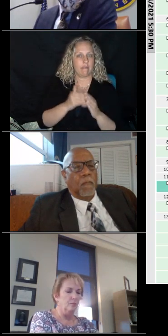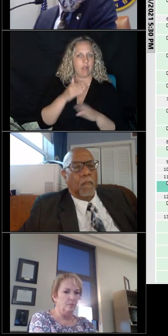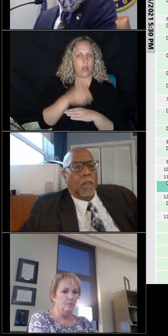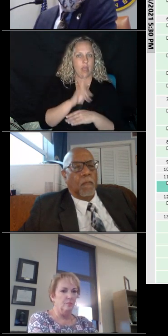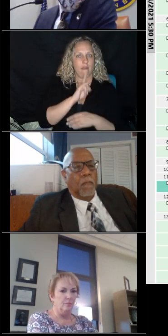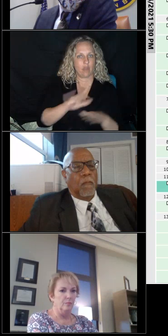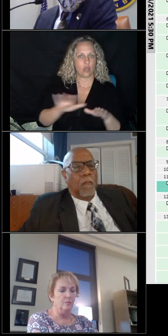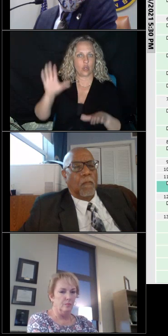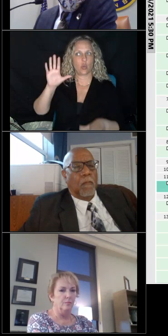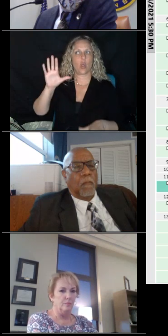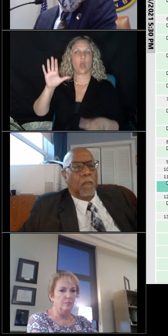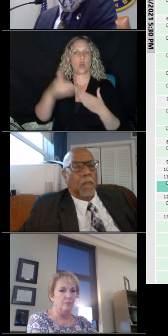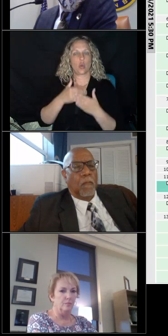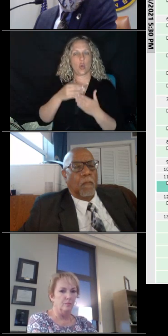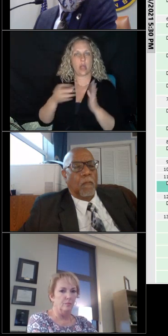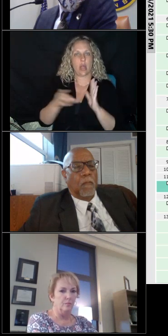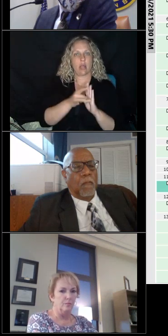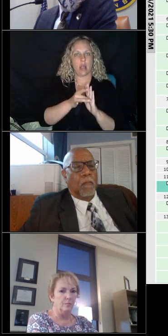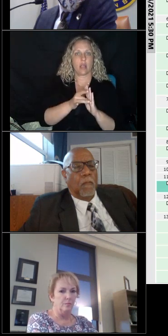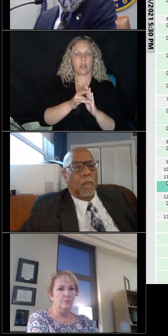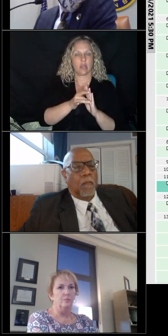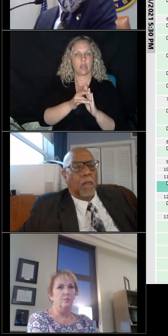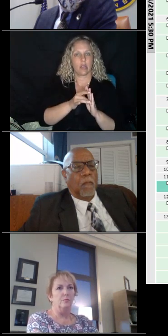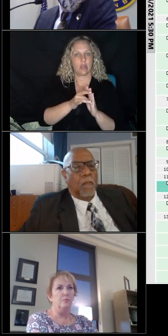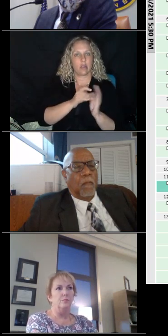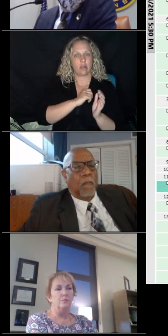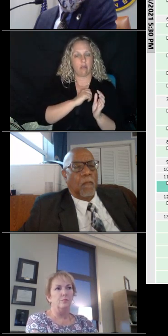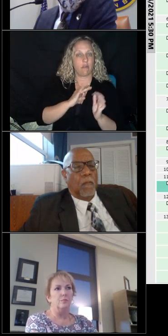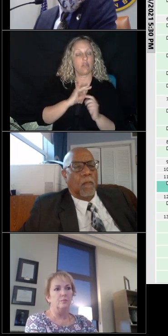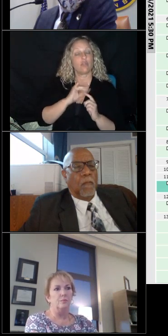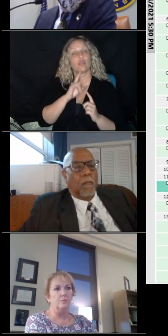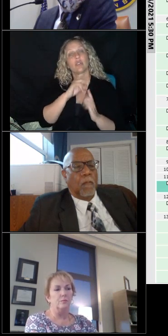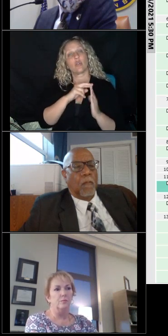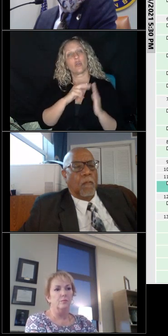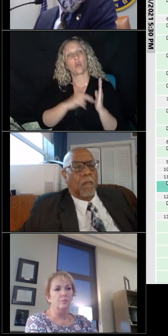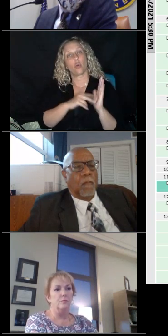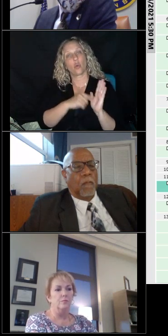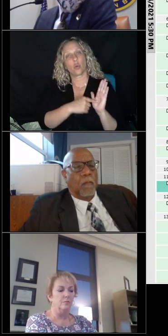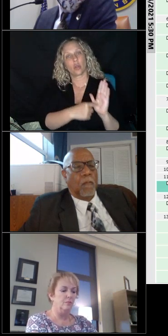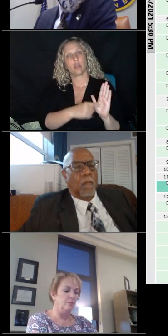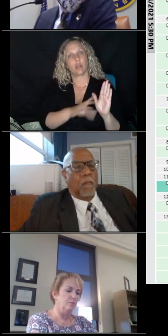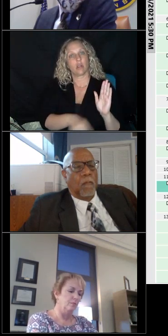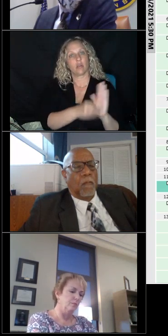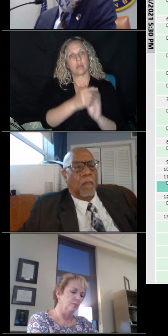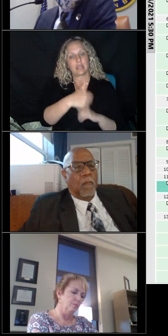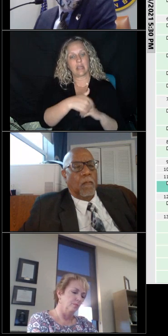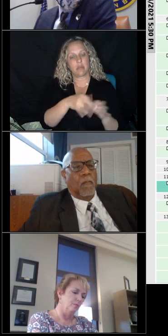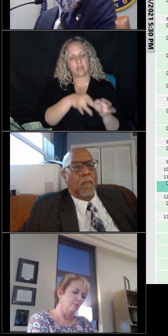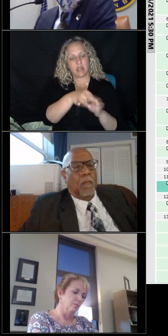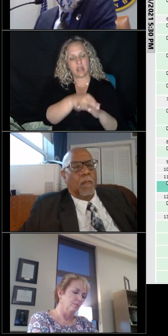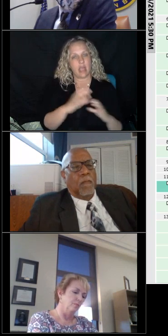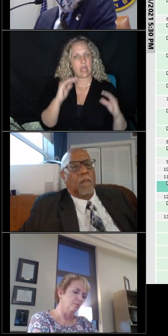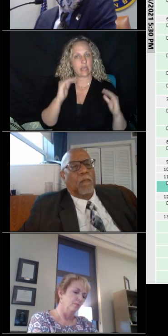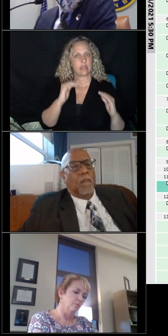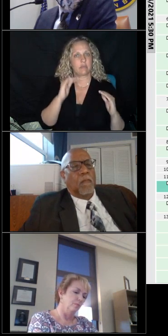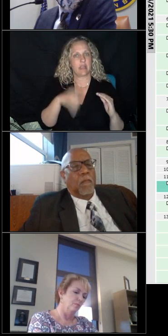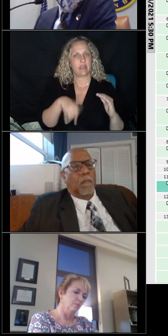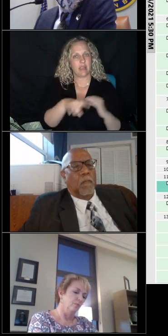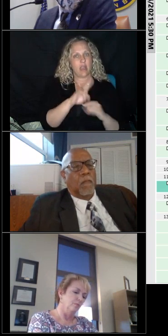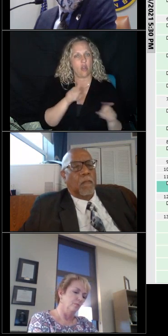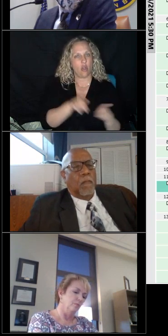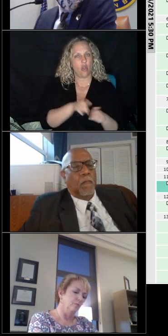in of newly elected officers. So the ordinance built in a time delay, anticipating that, and